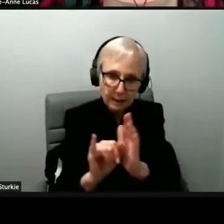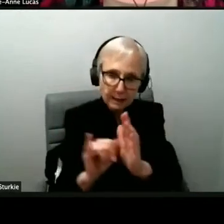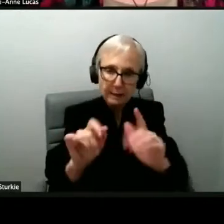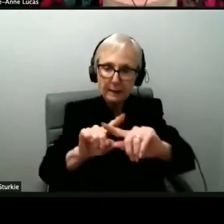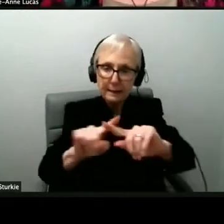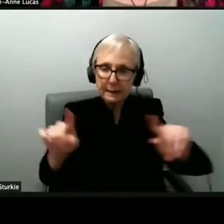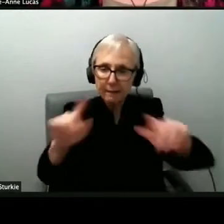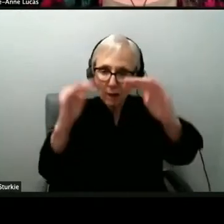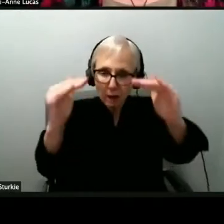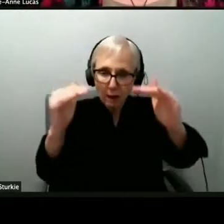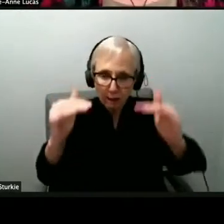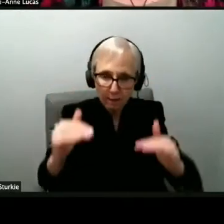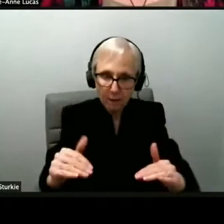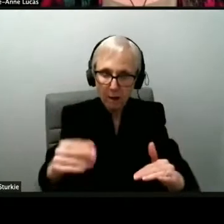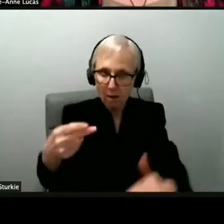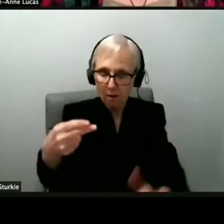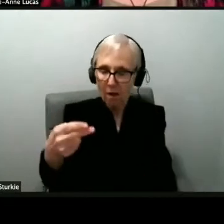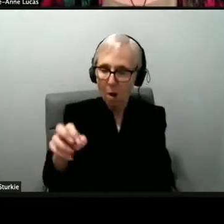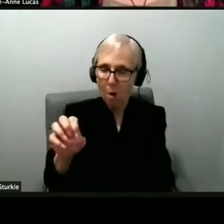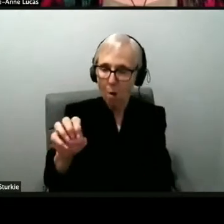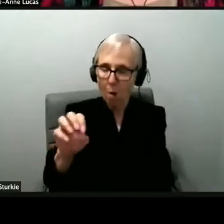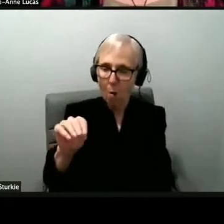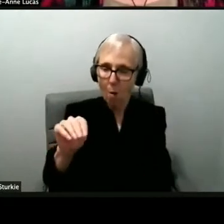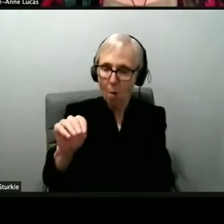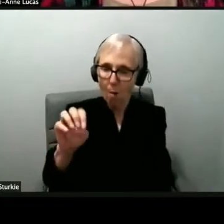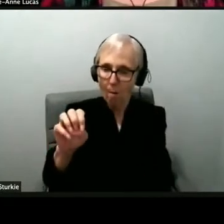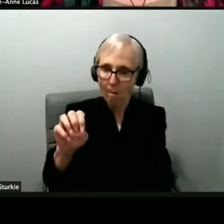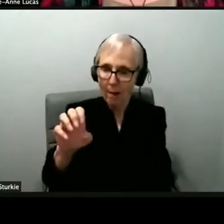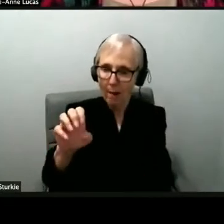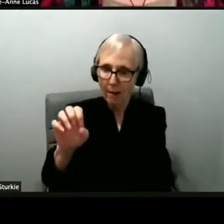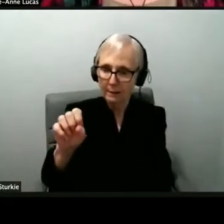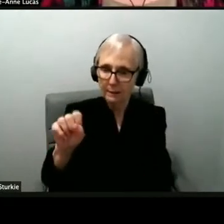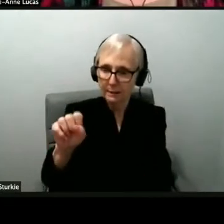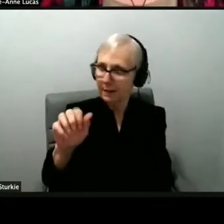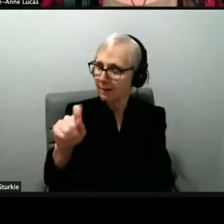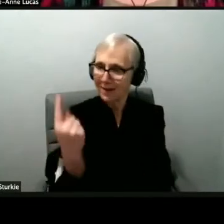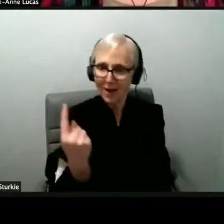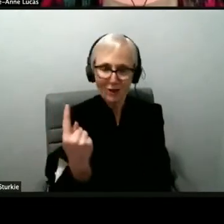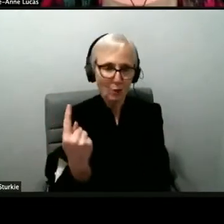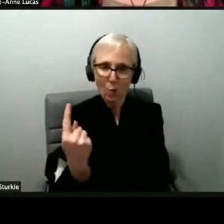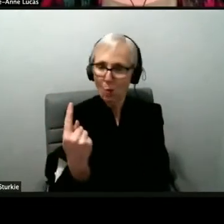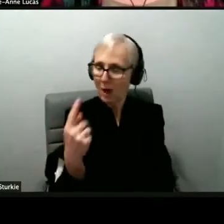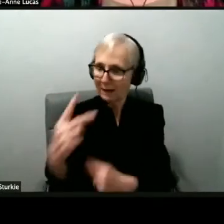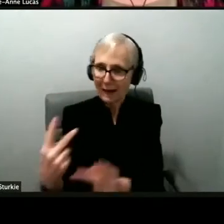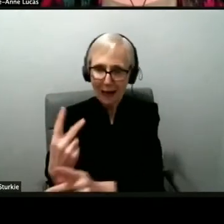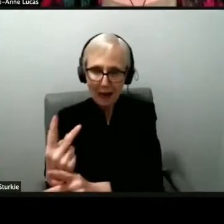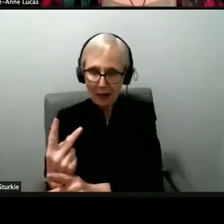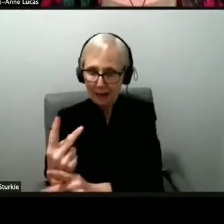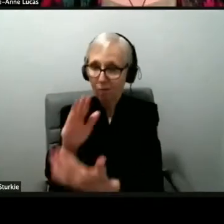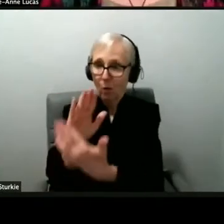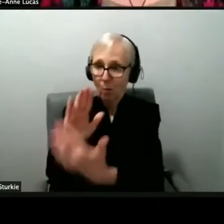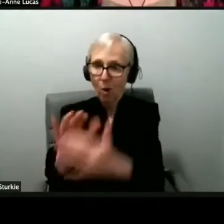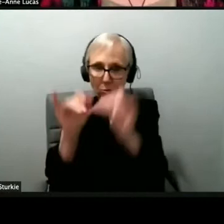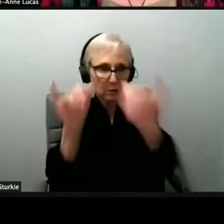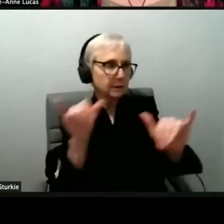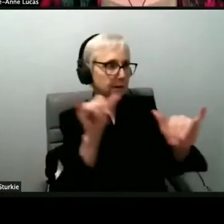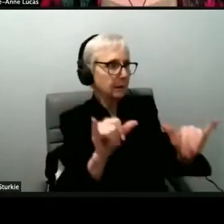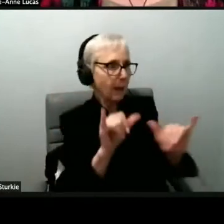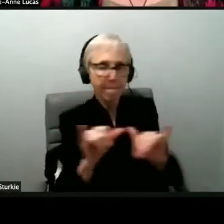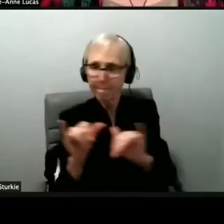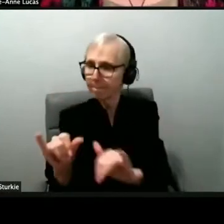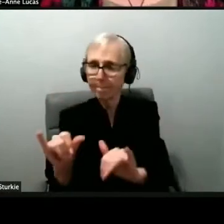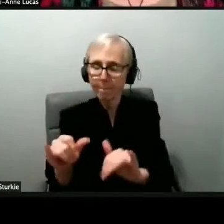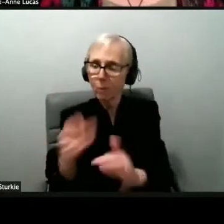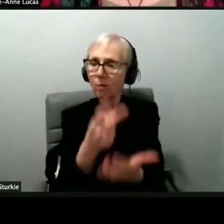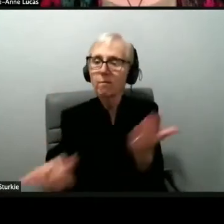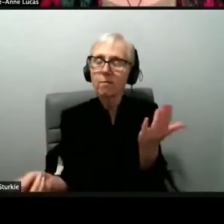different levels of homelessness. There's not one type of homelessness. And so if we try to approach it all the same way, we're going